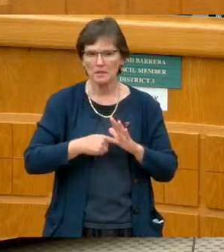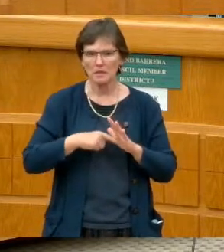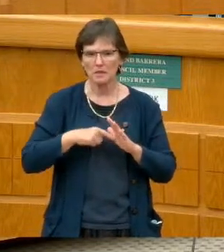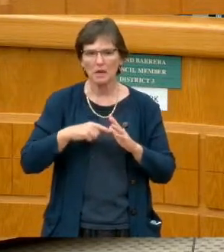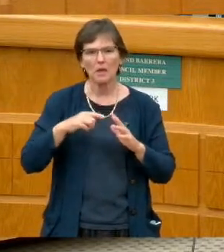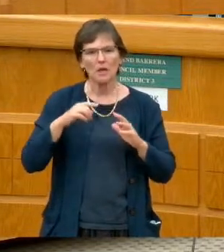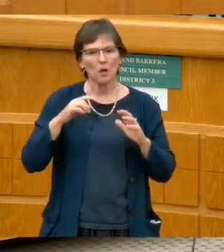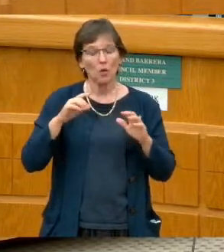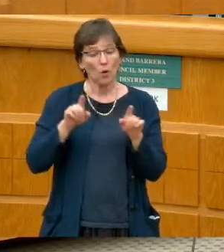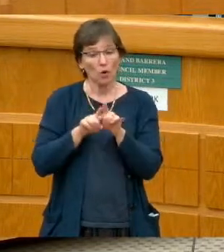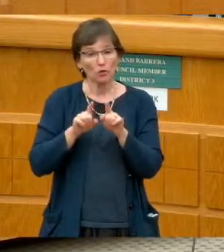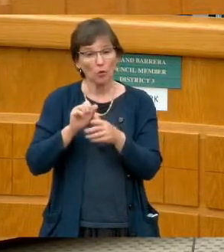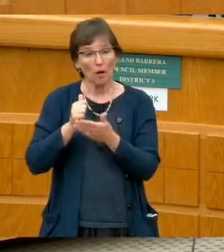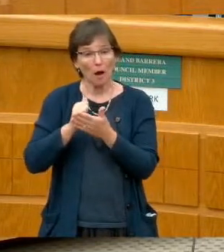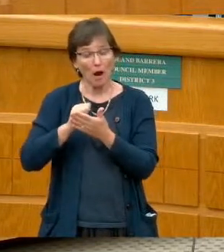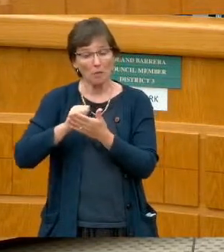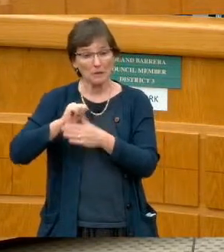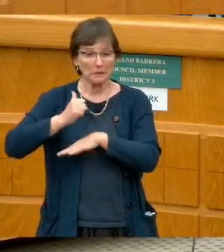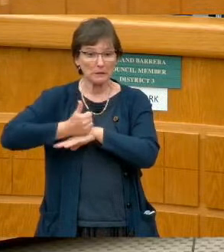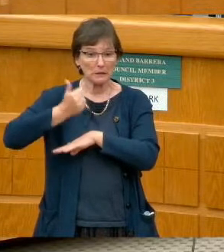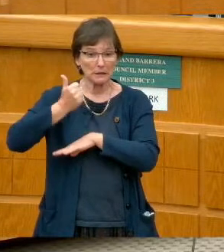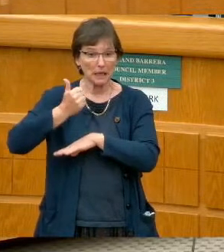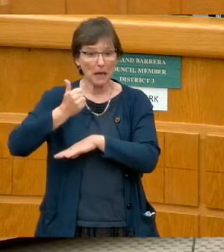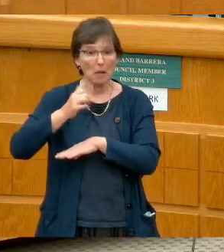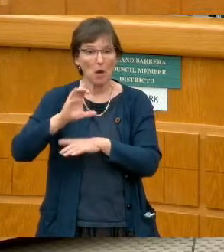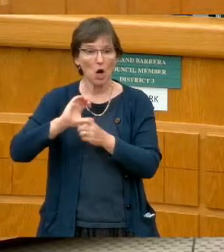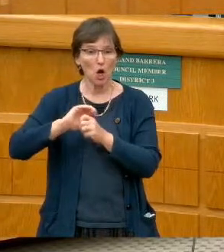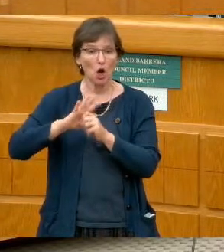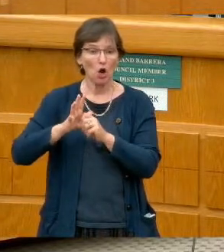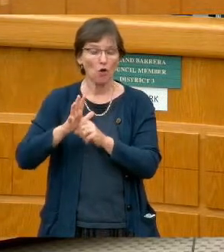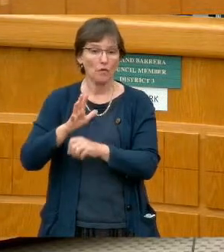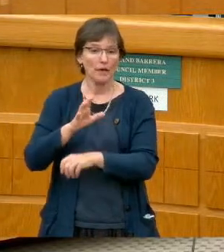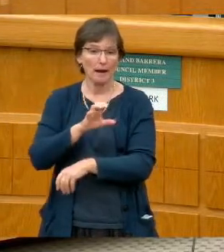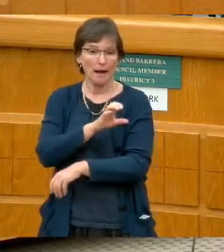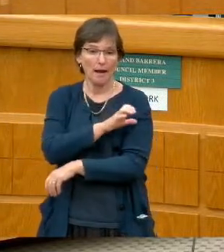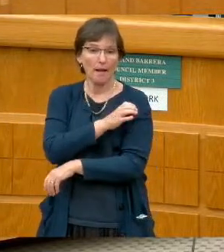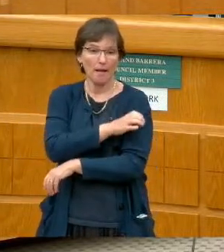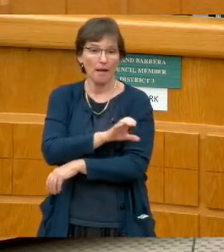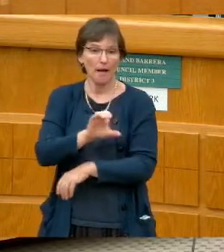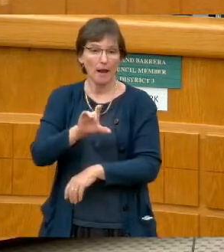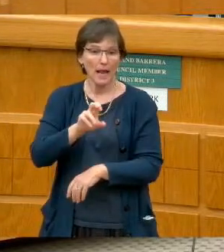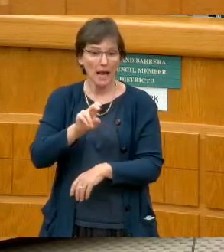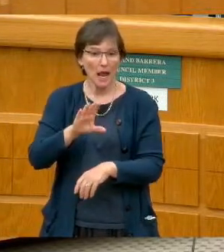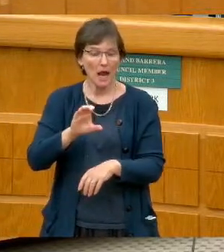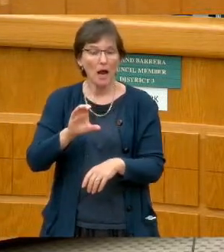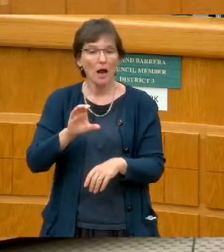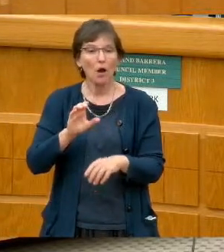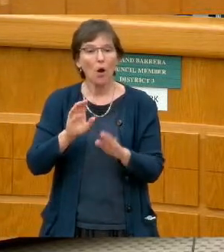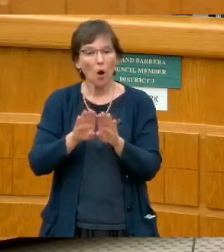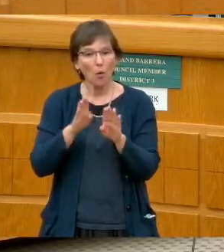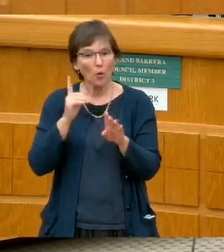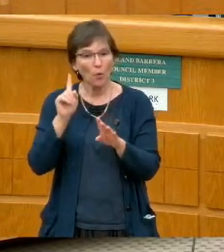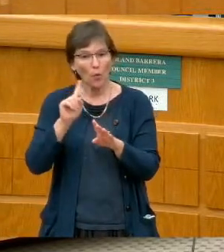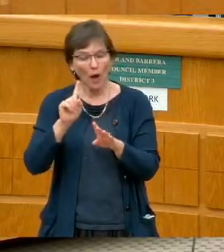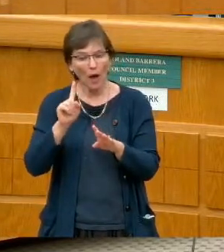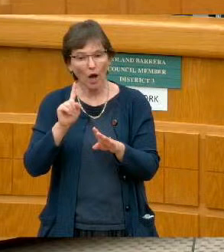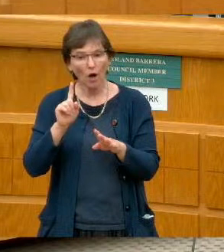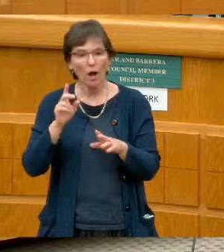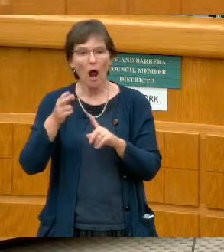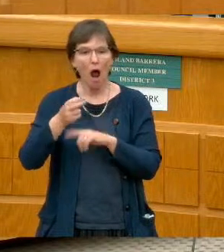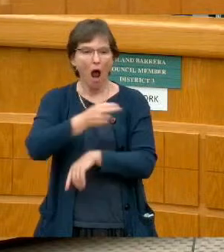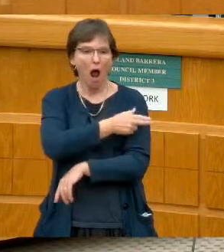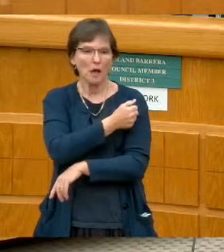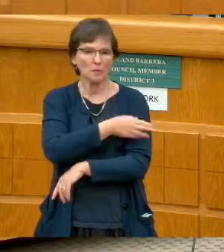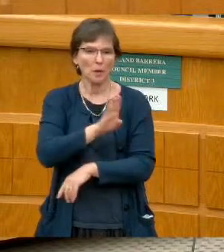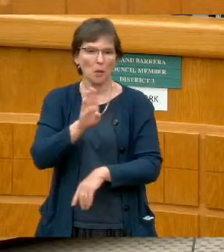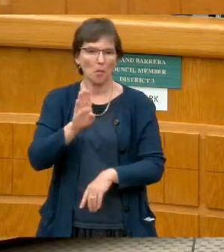COVID clinic that is now open at 2601 Hospital Boulevard. And I use the word open loosely, so I'll